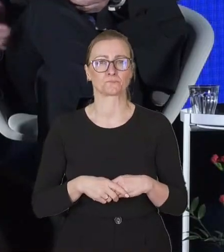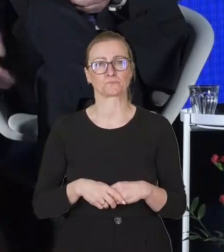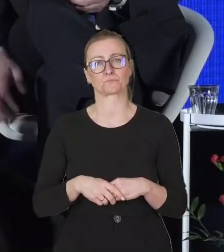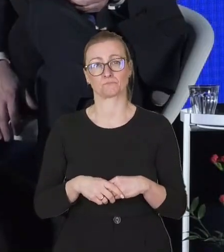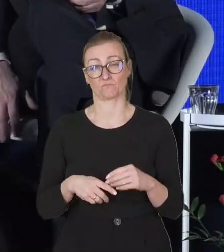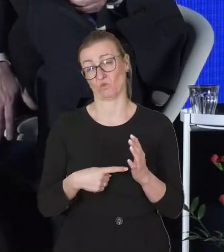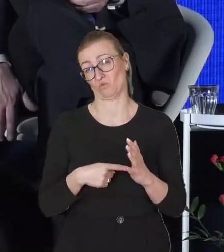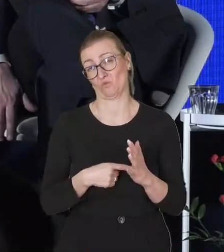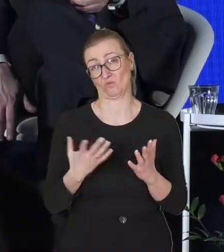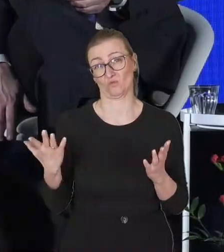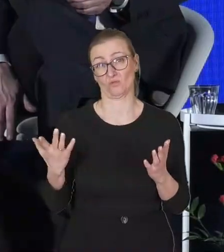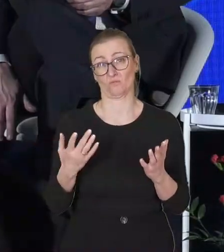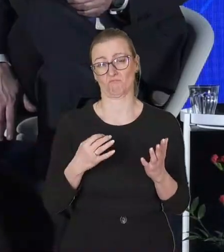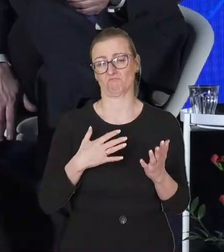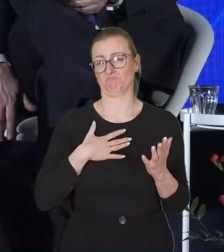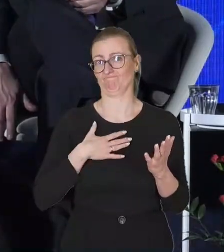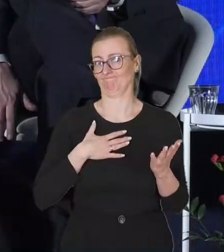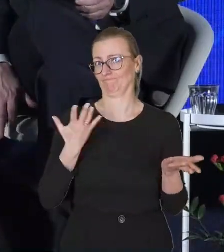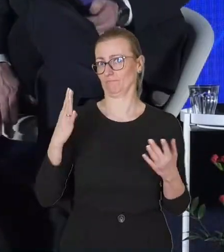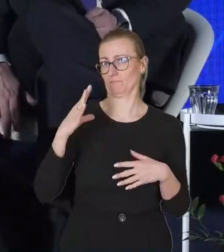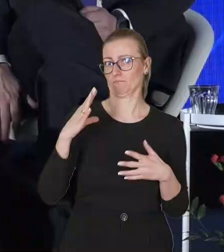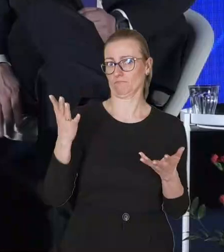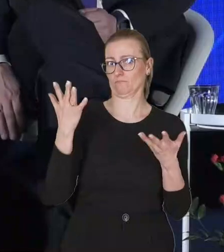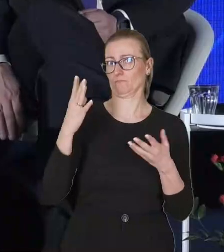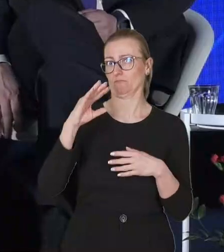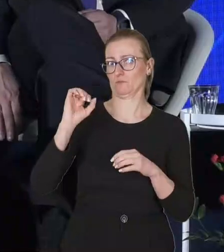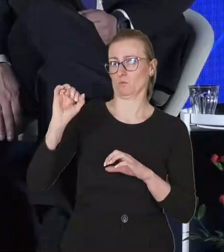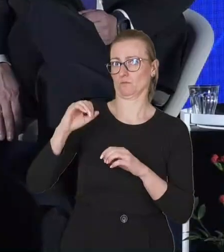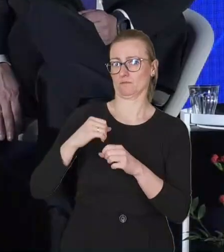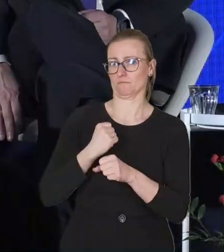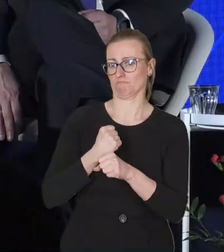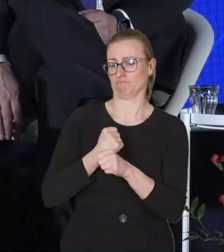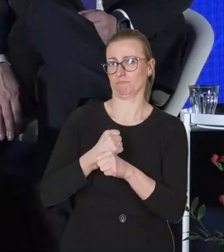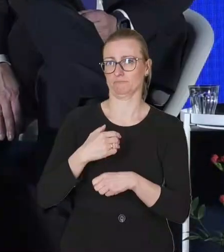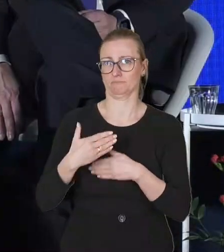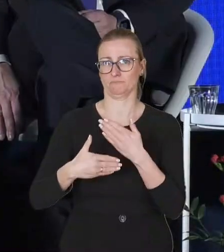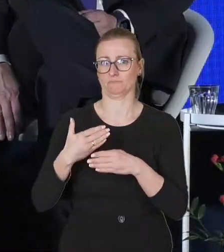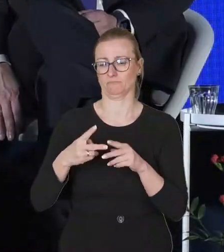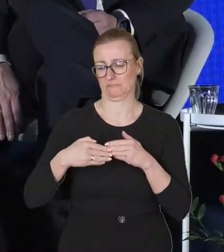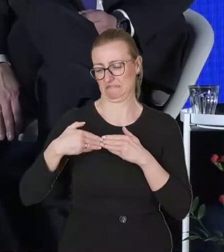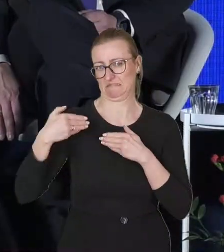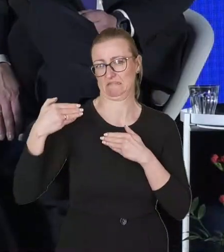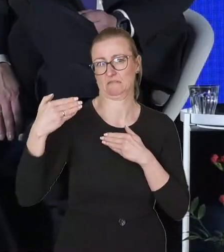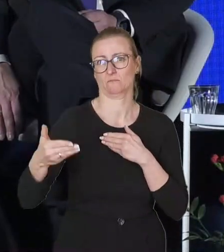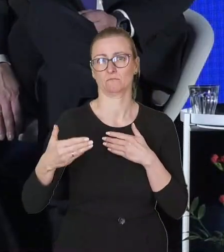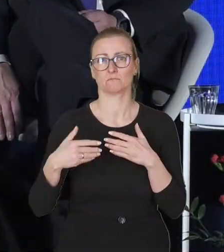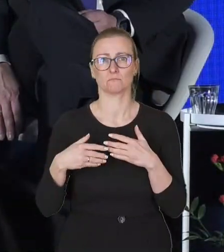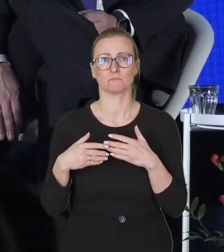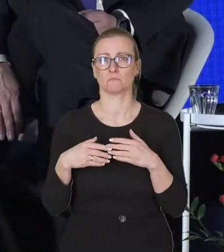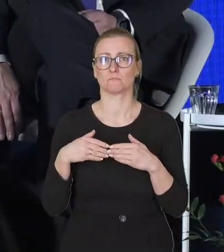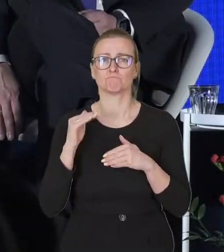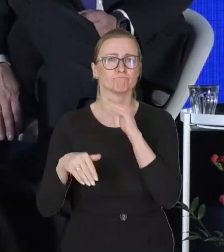actually return, but we also have incoming people from other places that